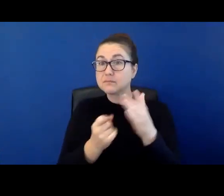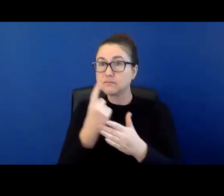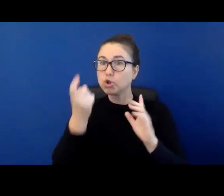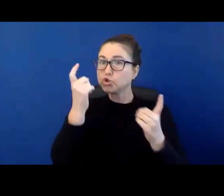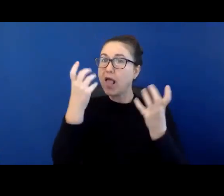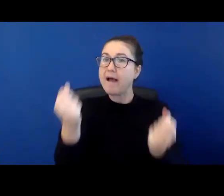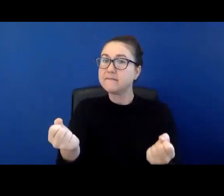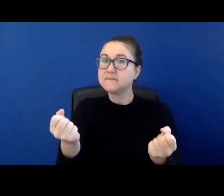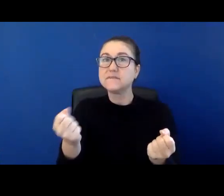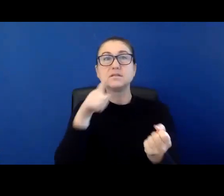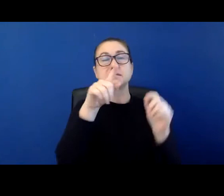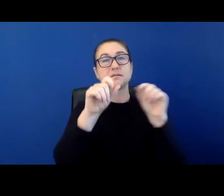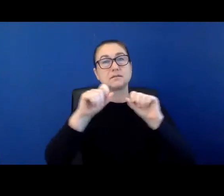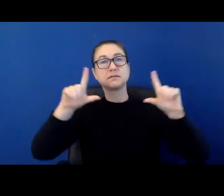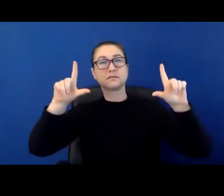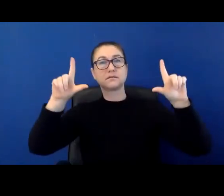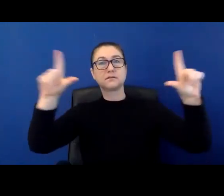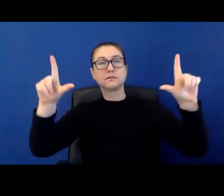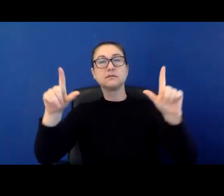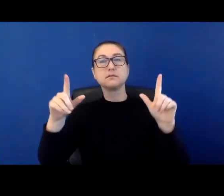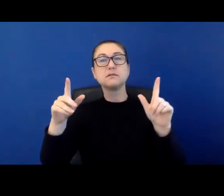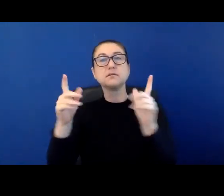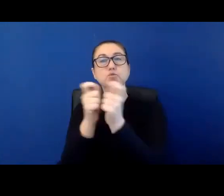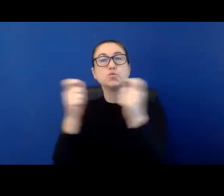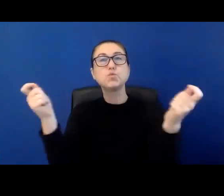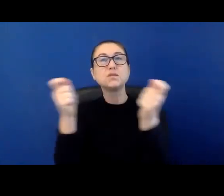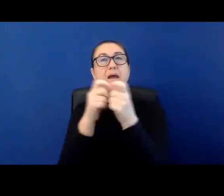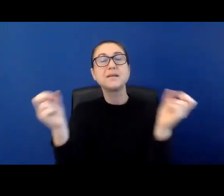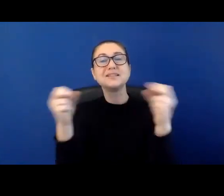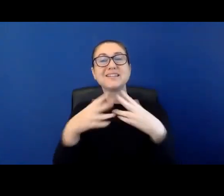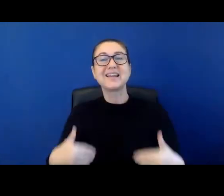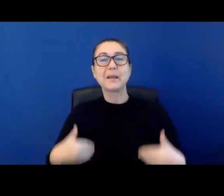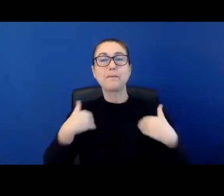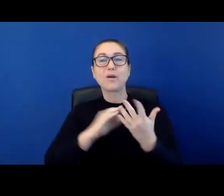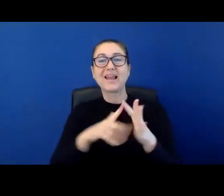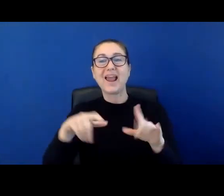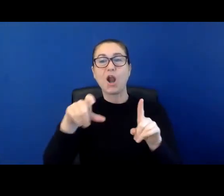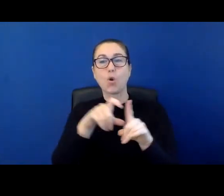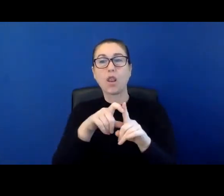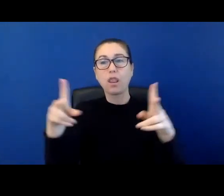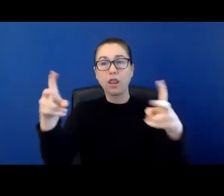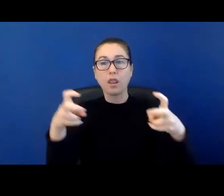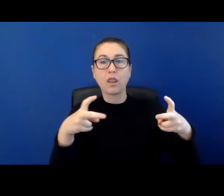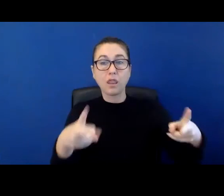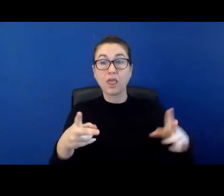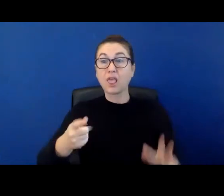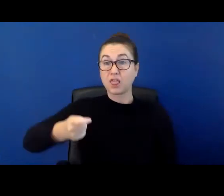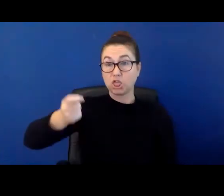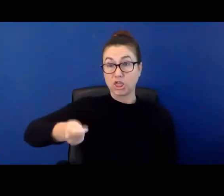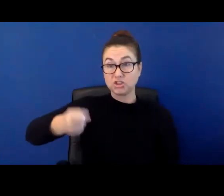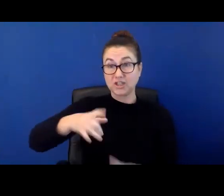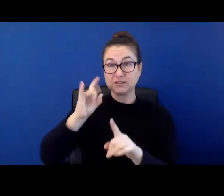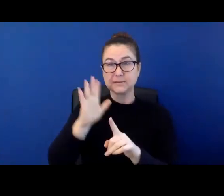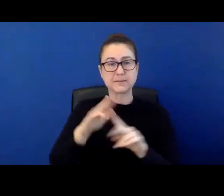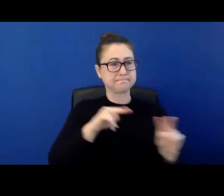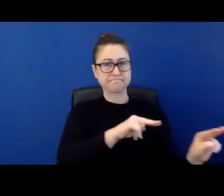of pulls a piece from the Sydney Morning Herald, where the judge that was overseeing